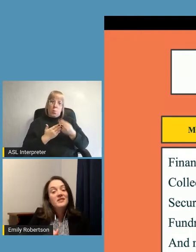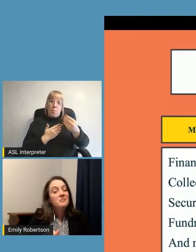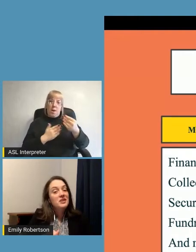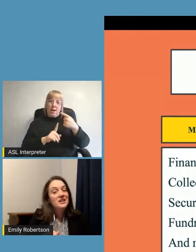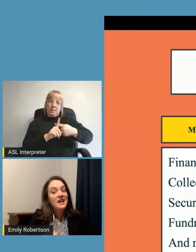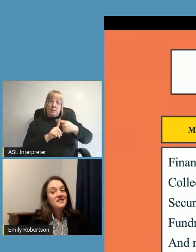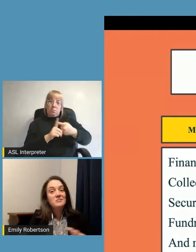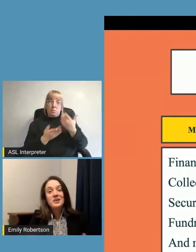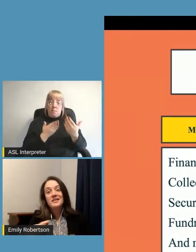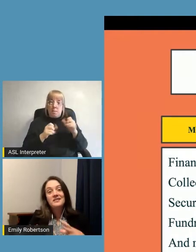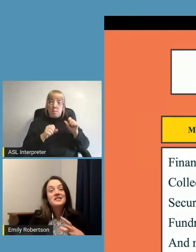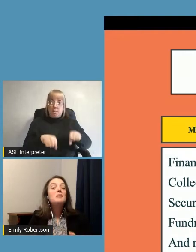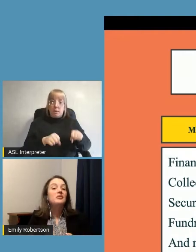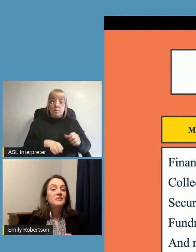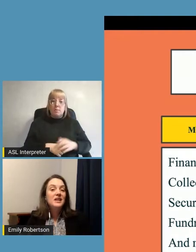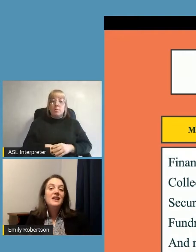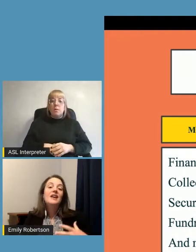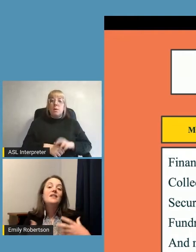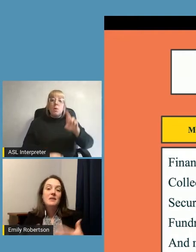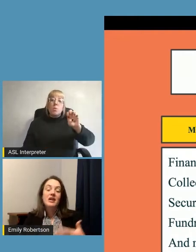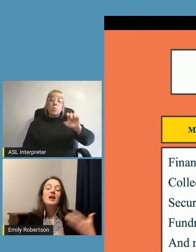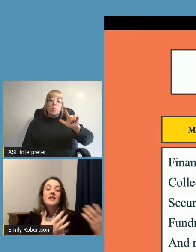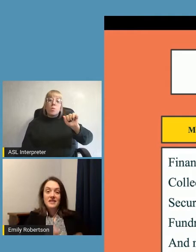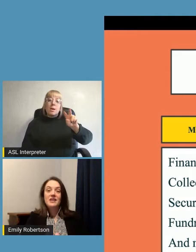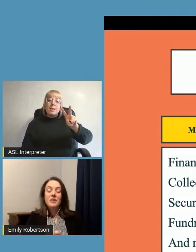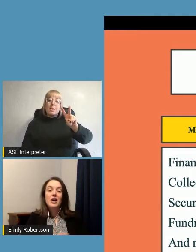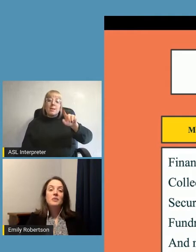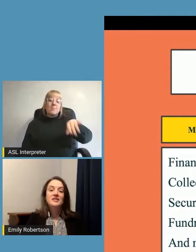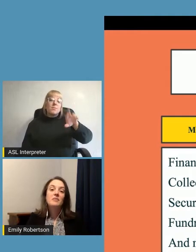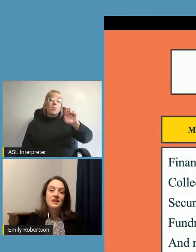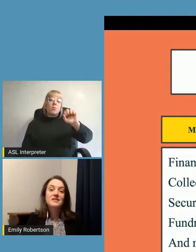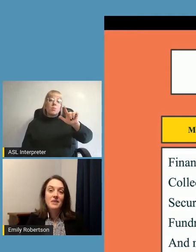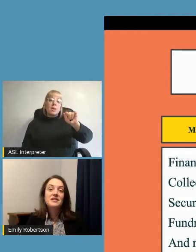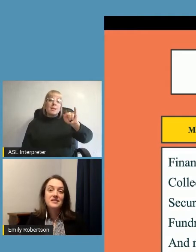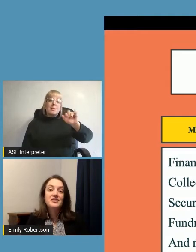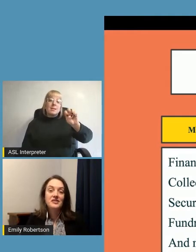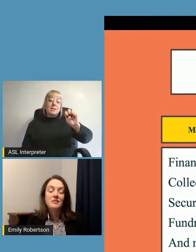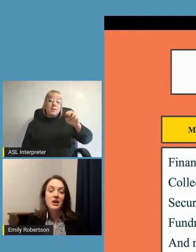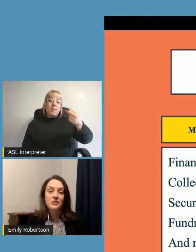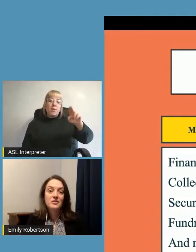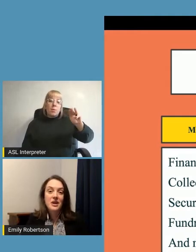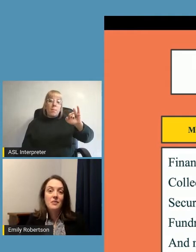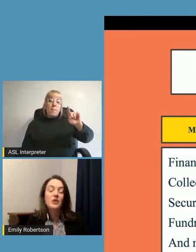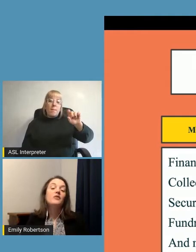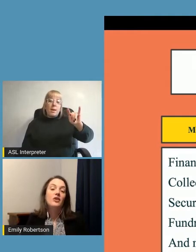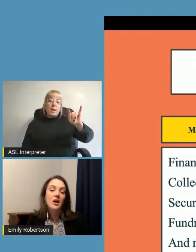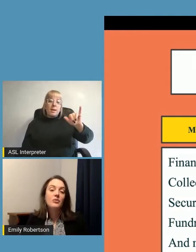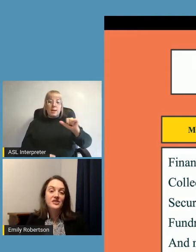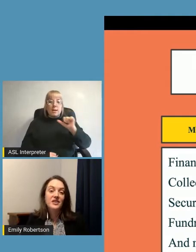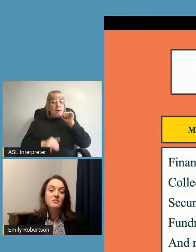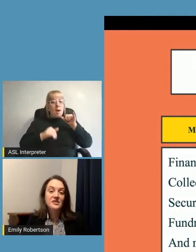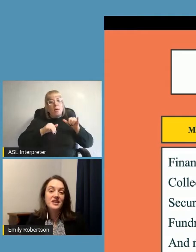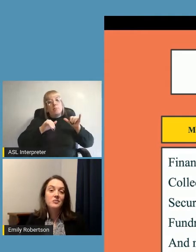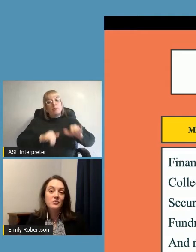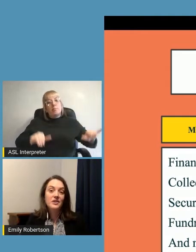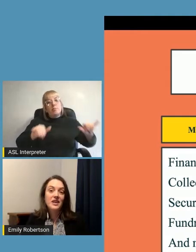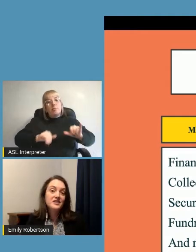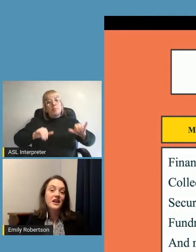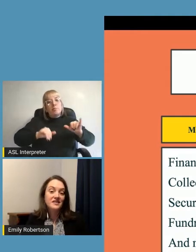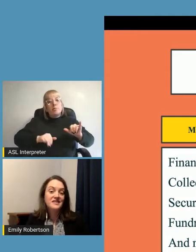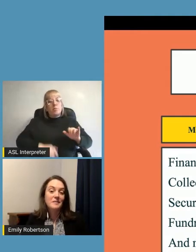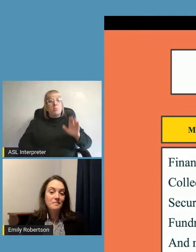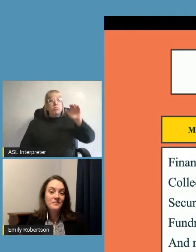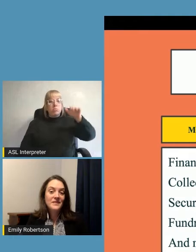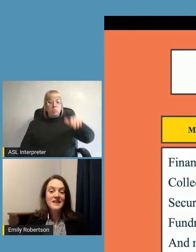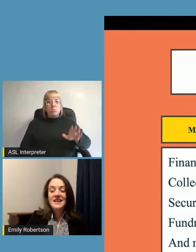Maybe the relative humidity hasn't been stable. And then that data might help us to make decisions about the overall operation of the museum with